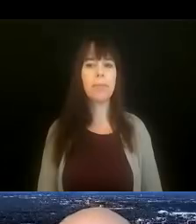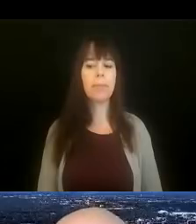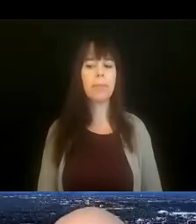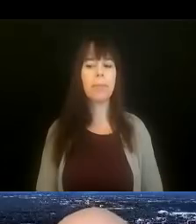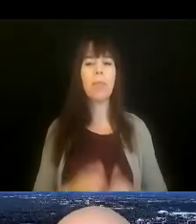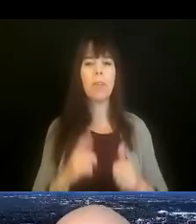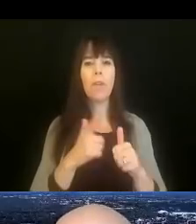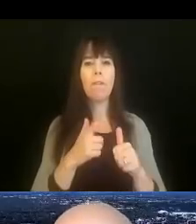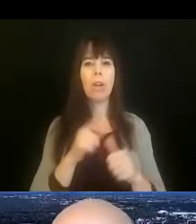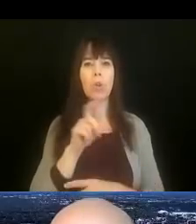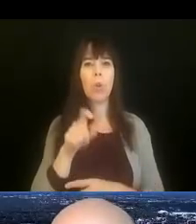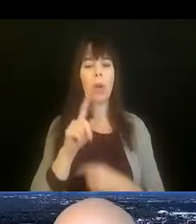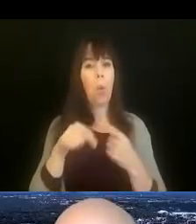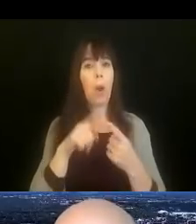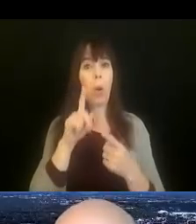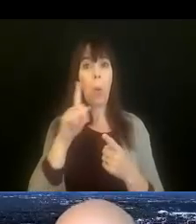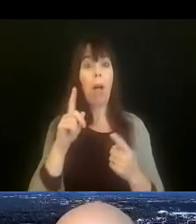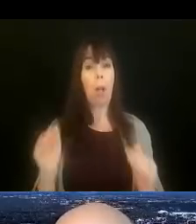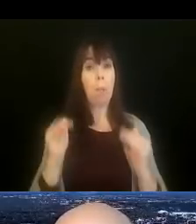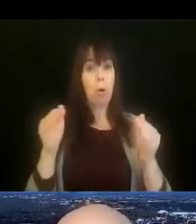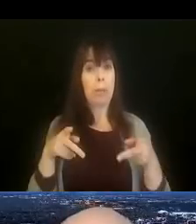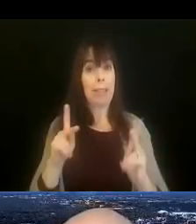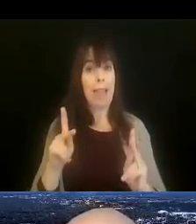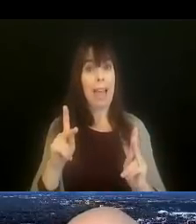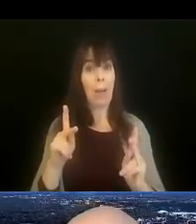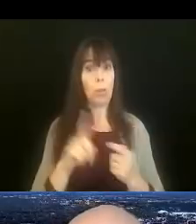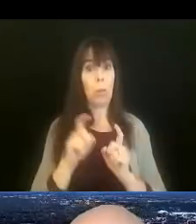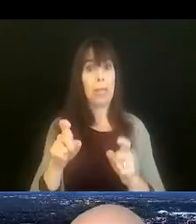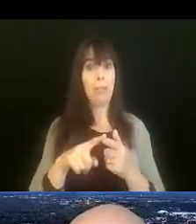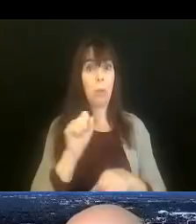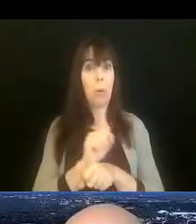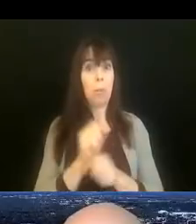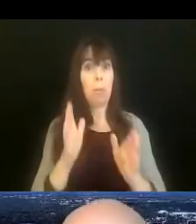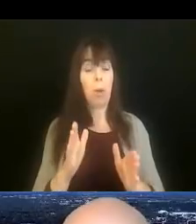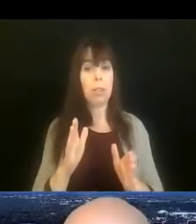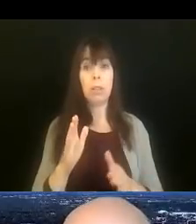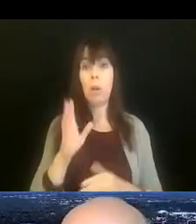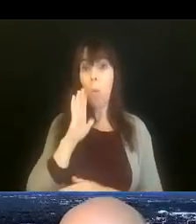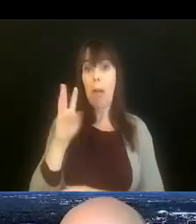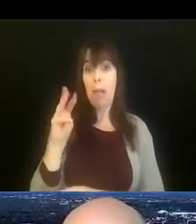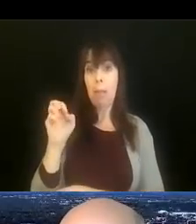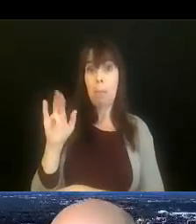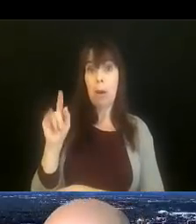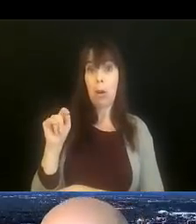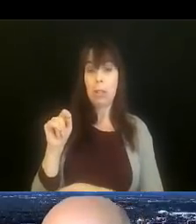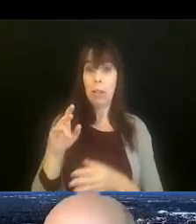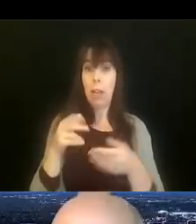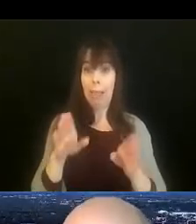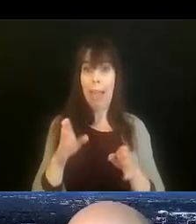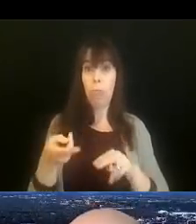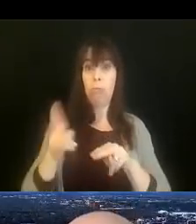First question, when will promotions be allowed to be given to employees? If so, will merits be allowed to be associated with a